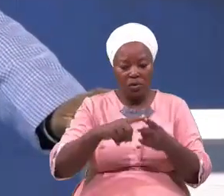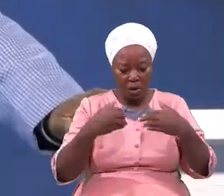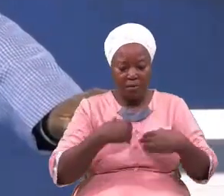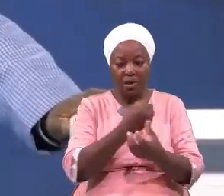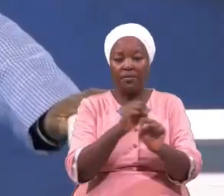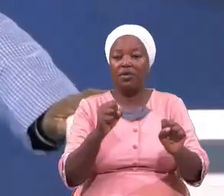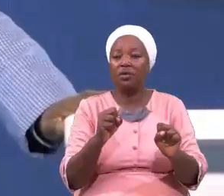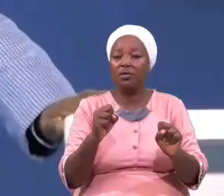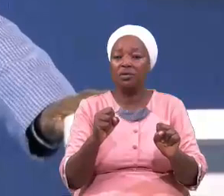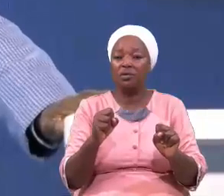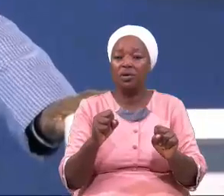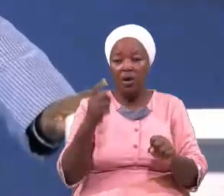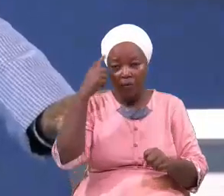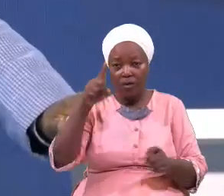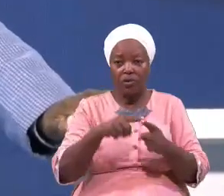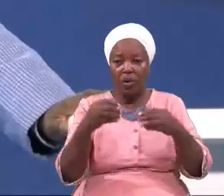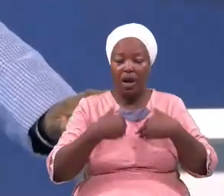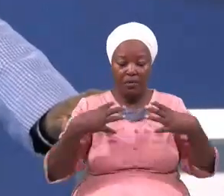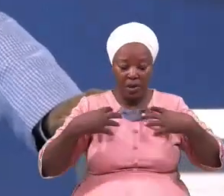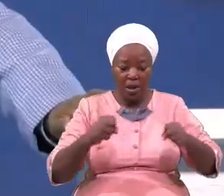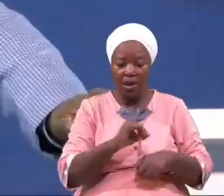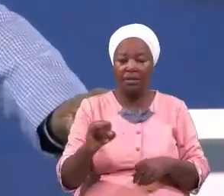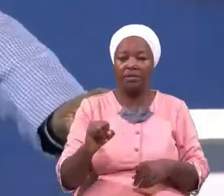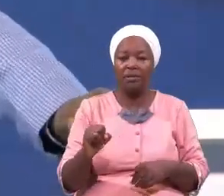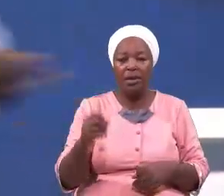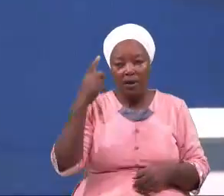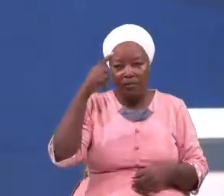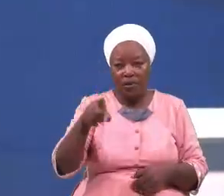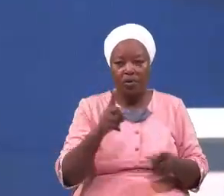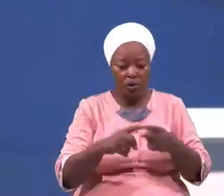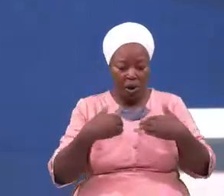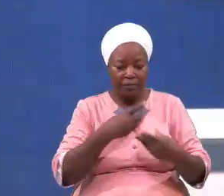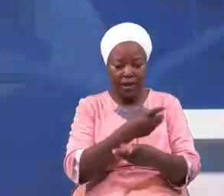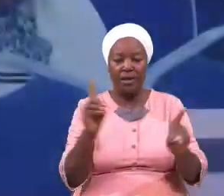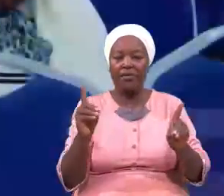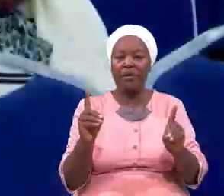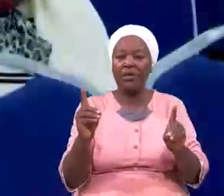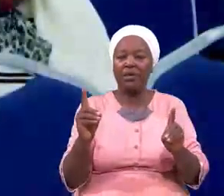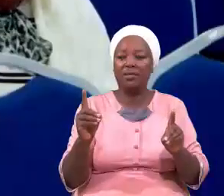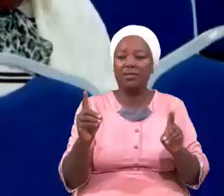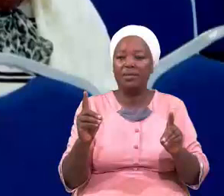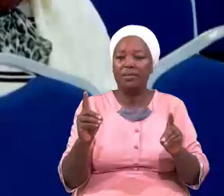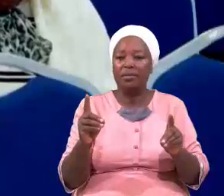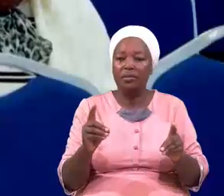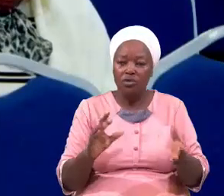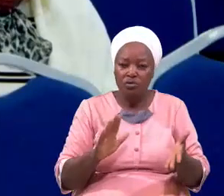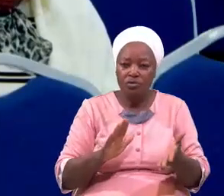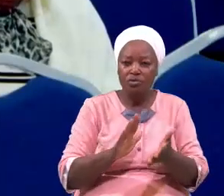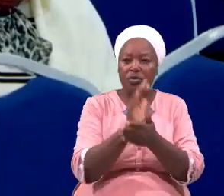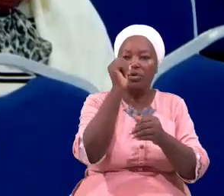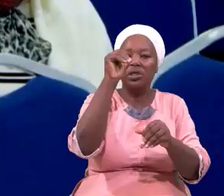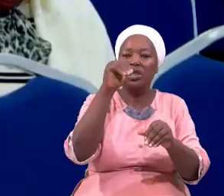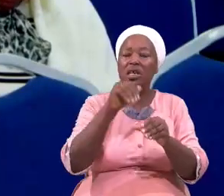salvation. For you to have healing. For you to have deliverance. Trust in